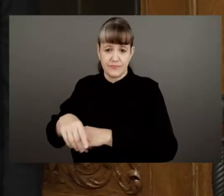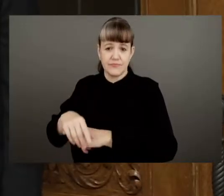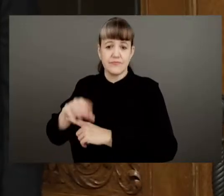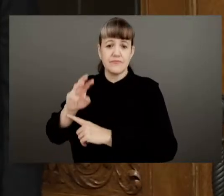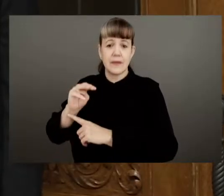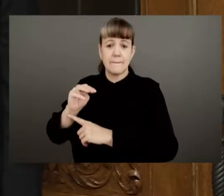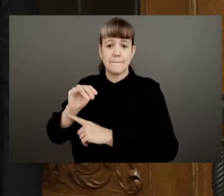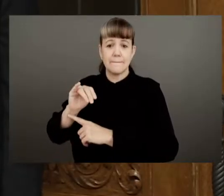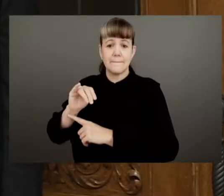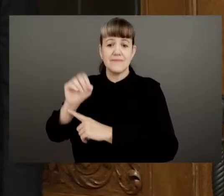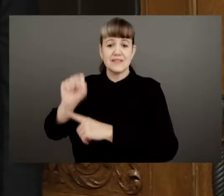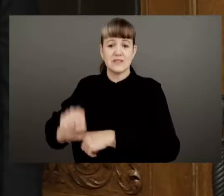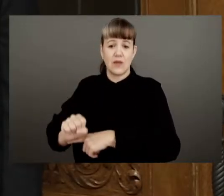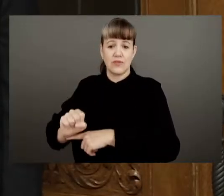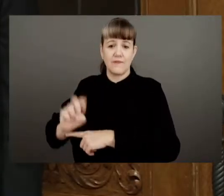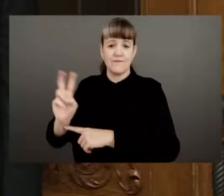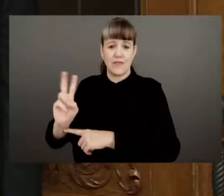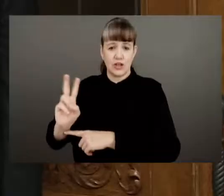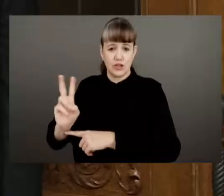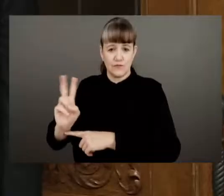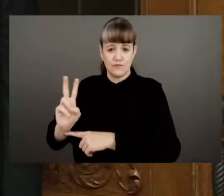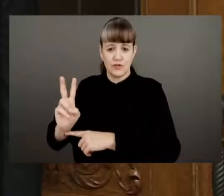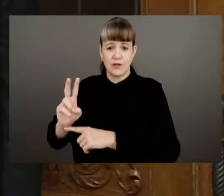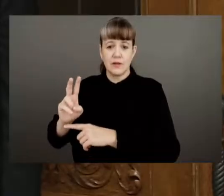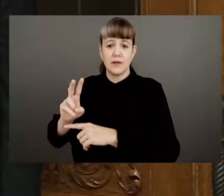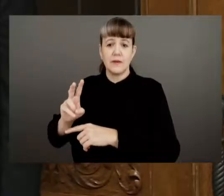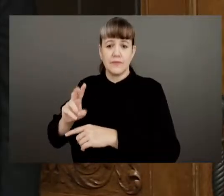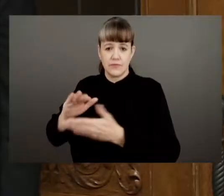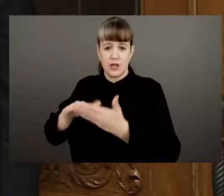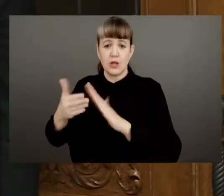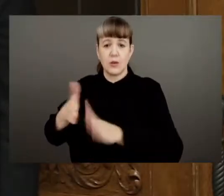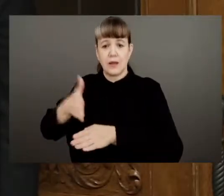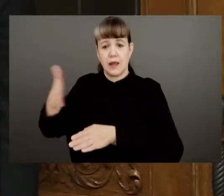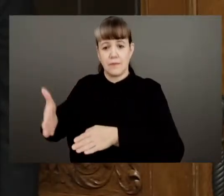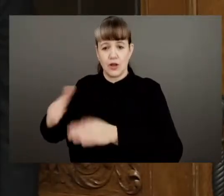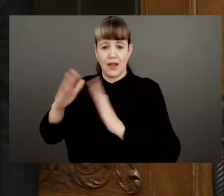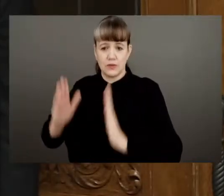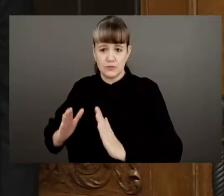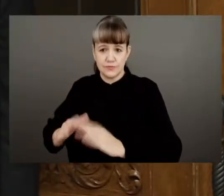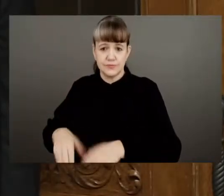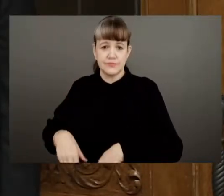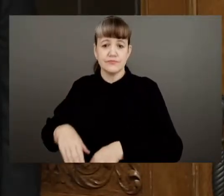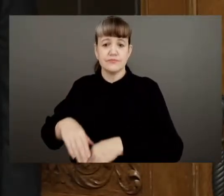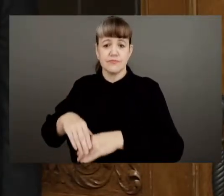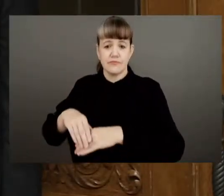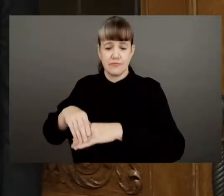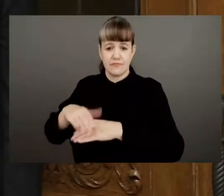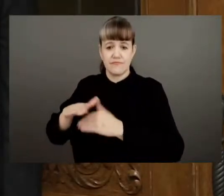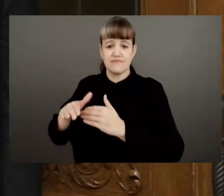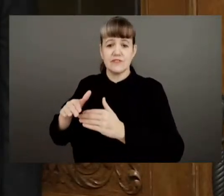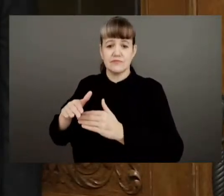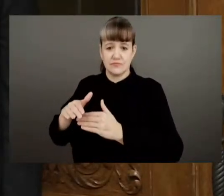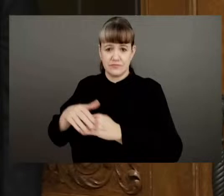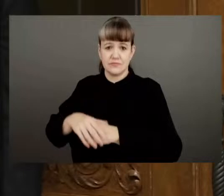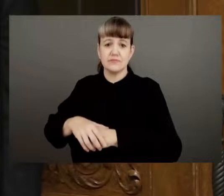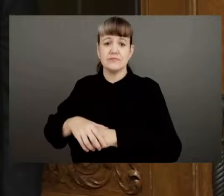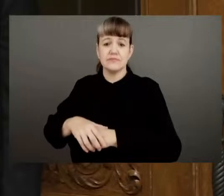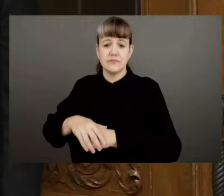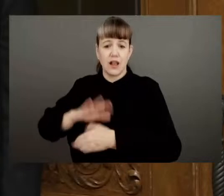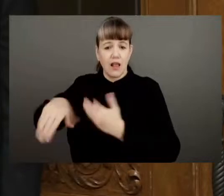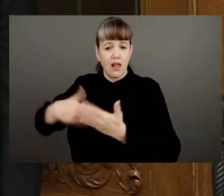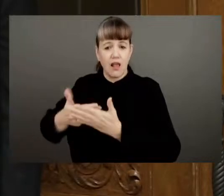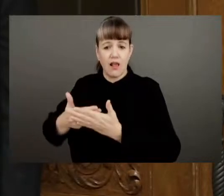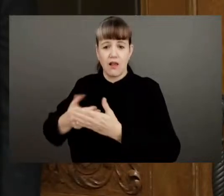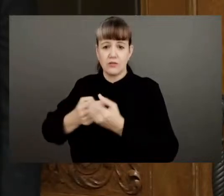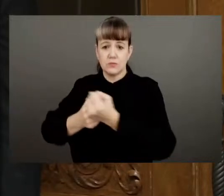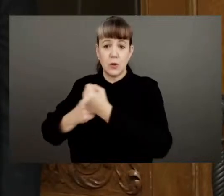United Way. These organizations are deeply rooted in their communities and are responding with